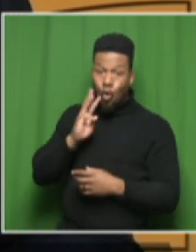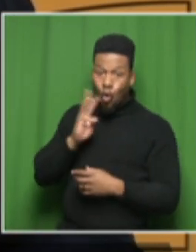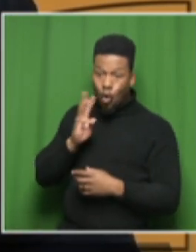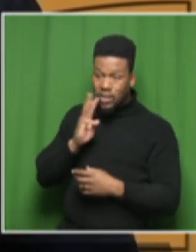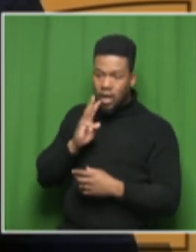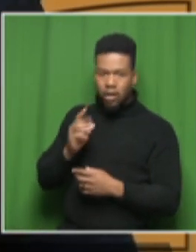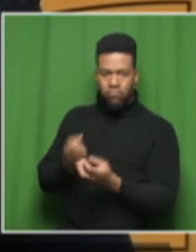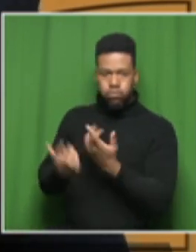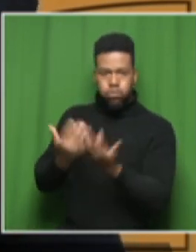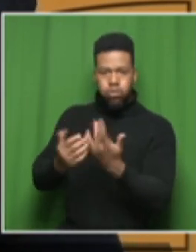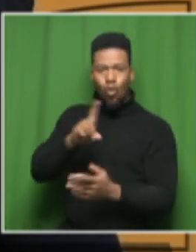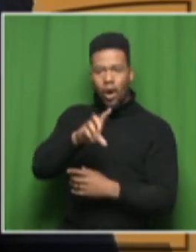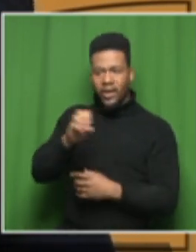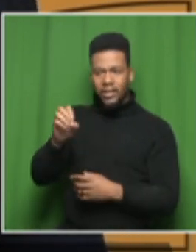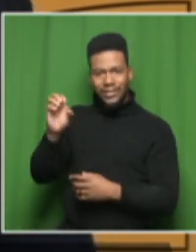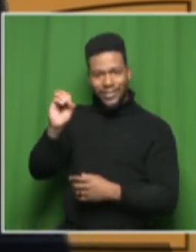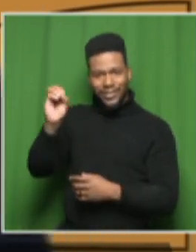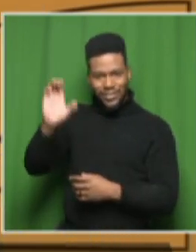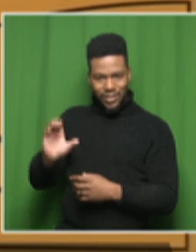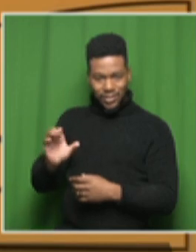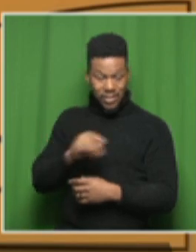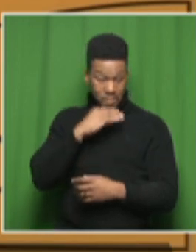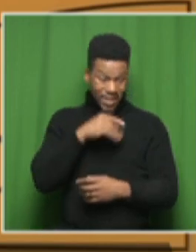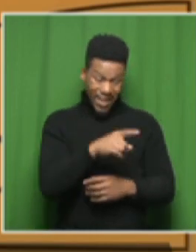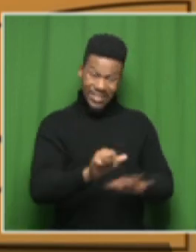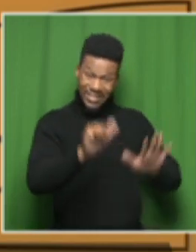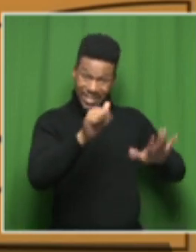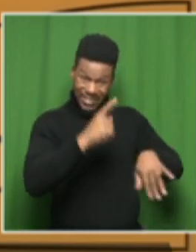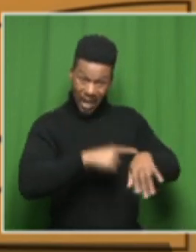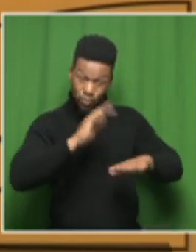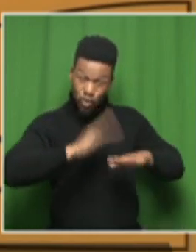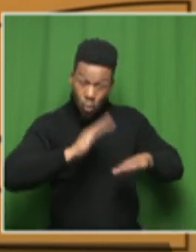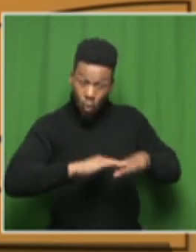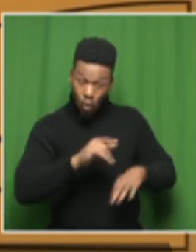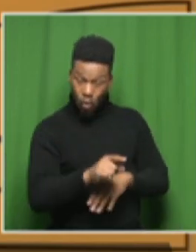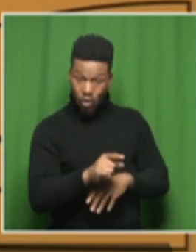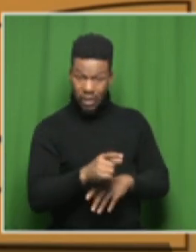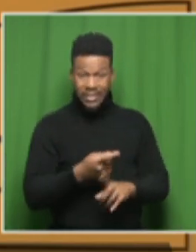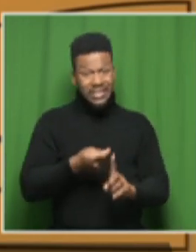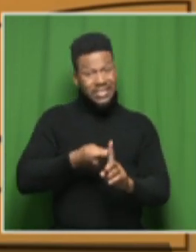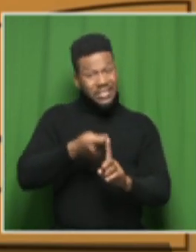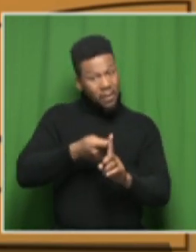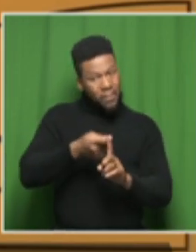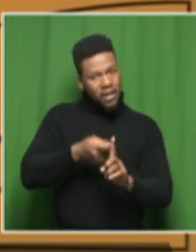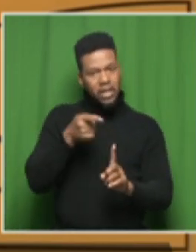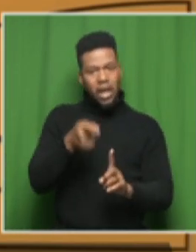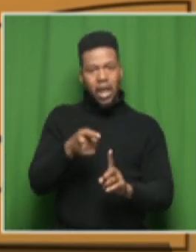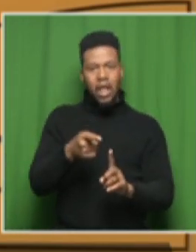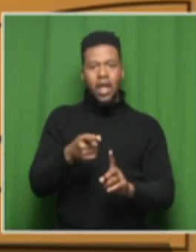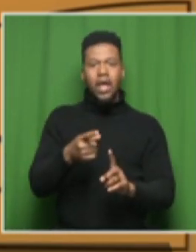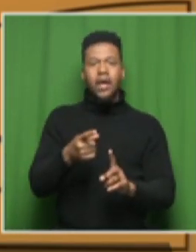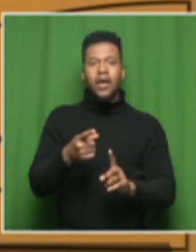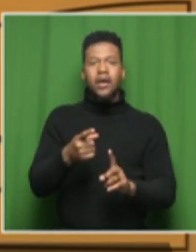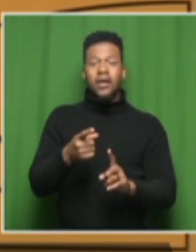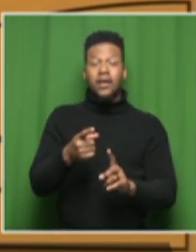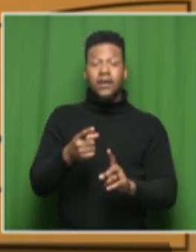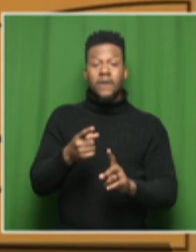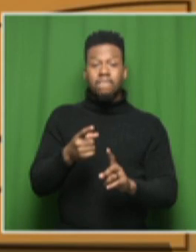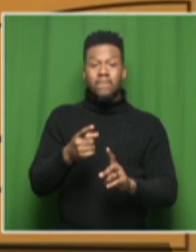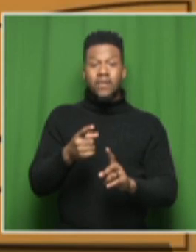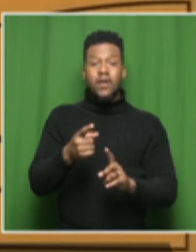times the temperature you need to boil your water. That temperature caused the cracking, what we call